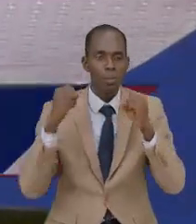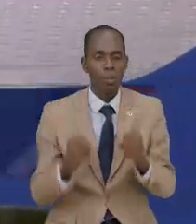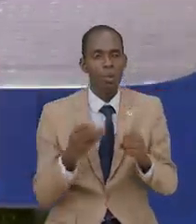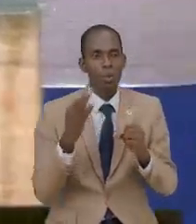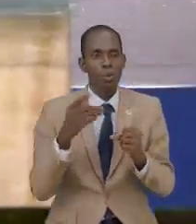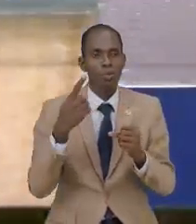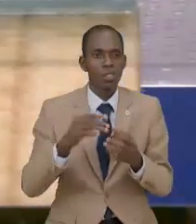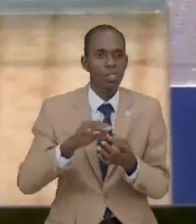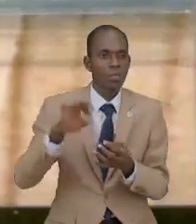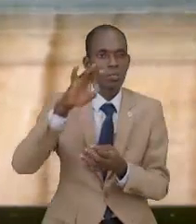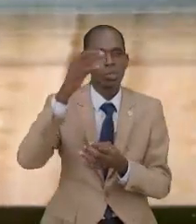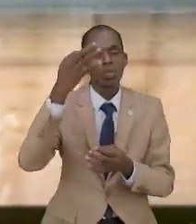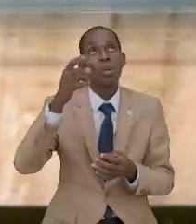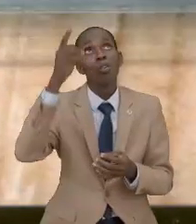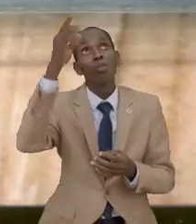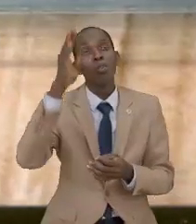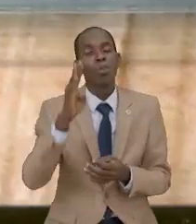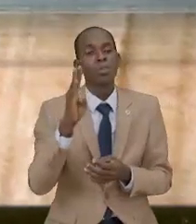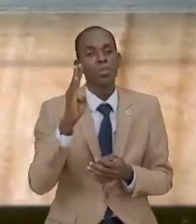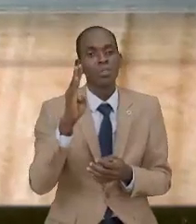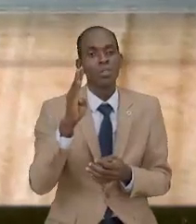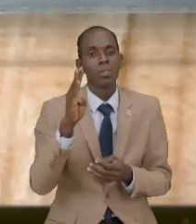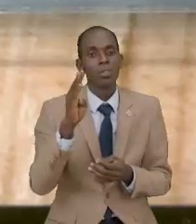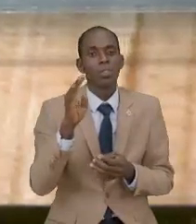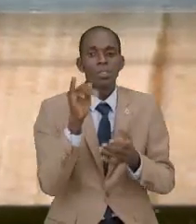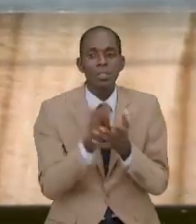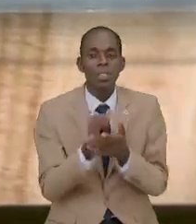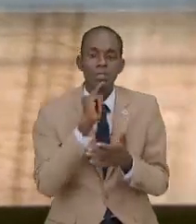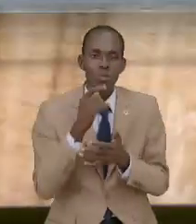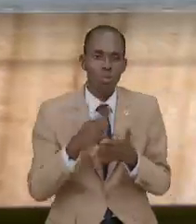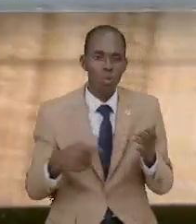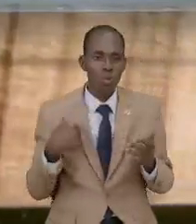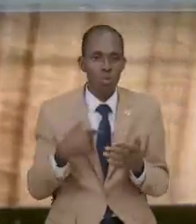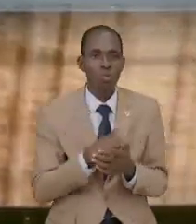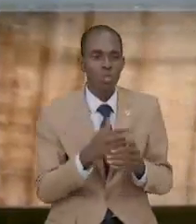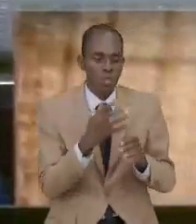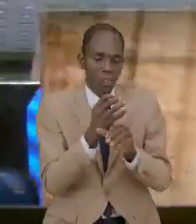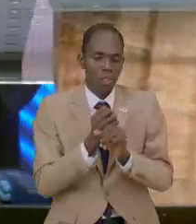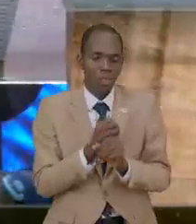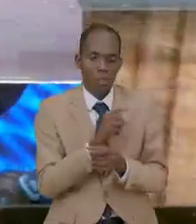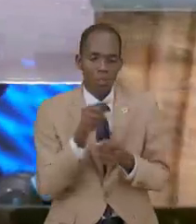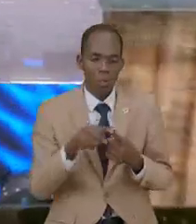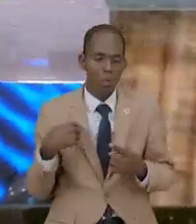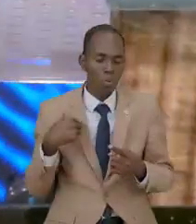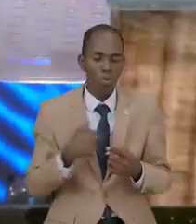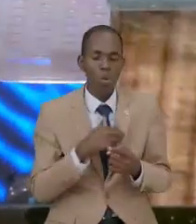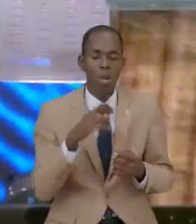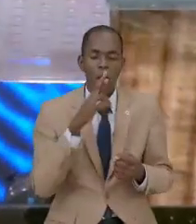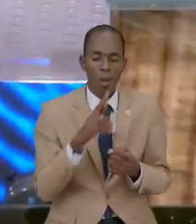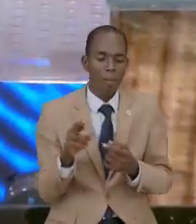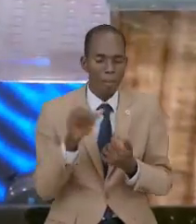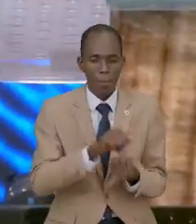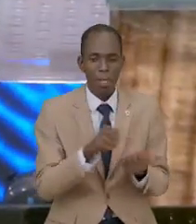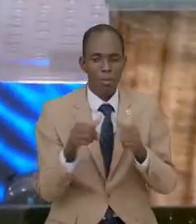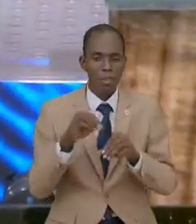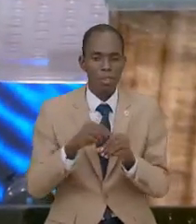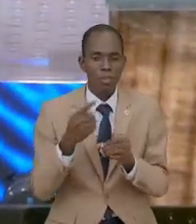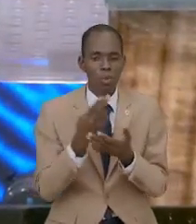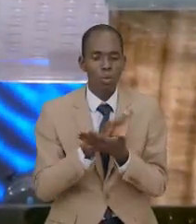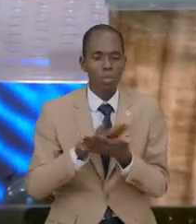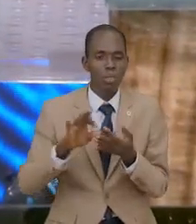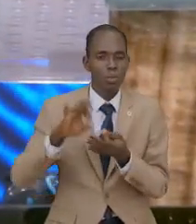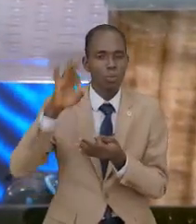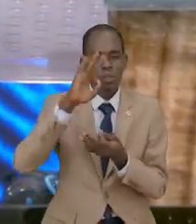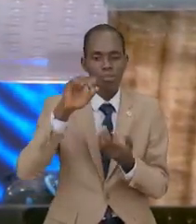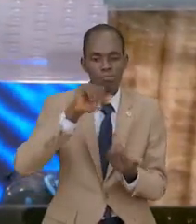the Spirit of God. That's what we receive when we're baptized in the Holy Ghost,